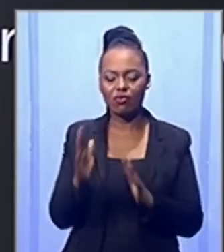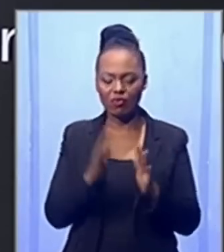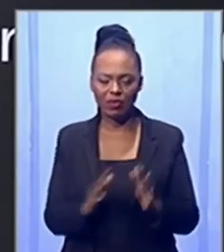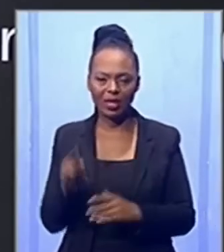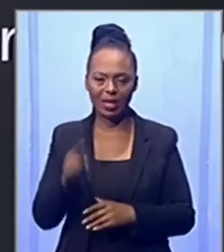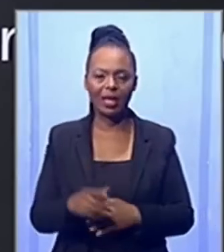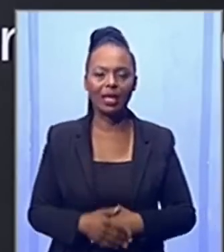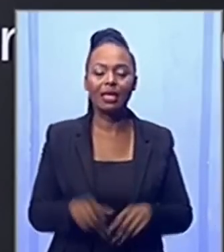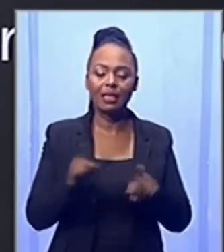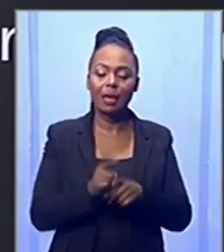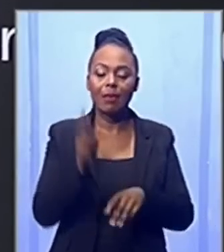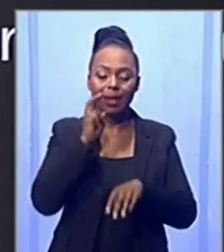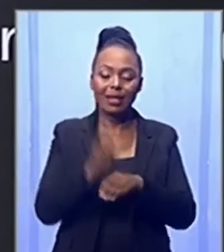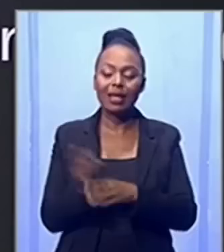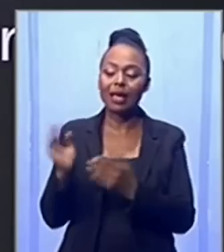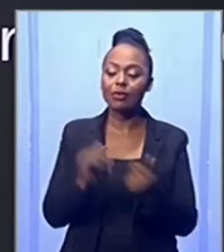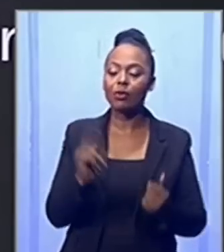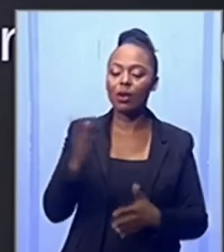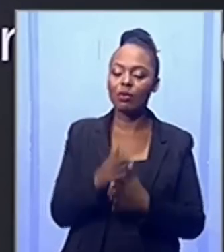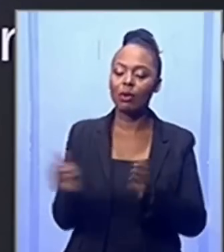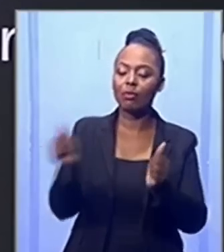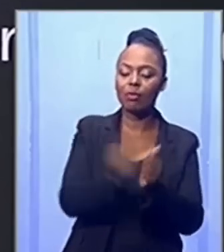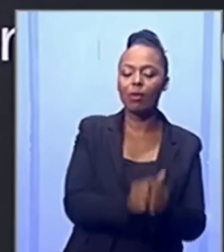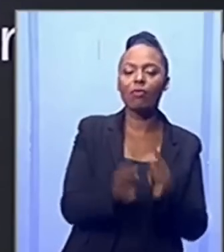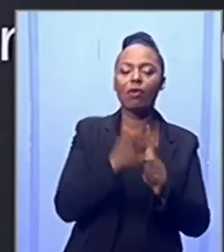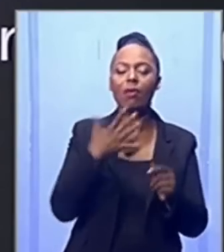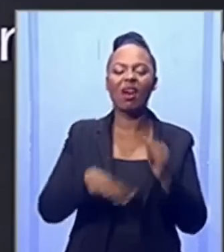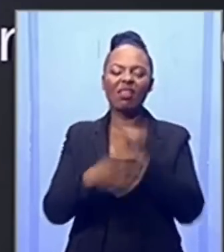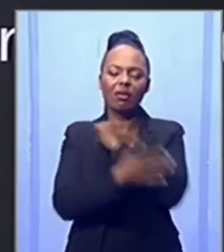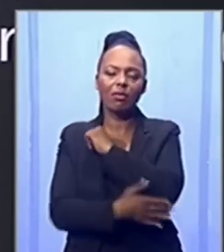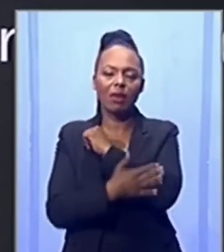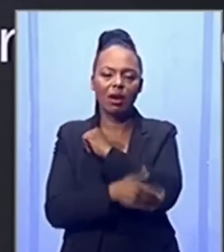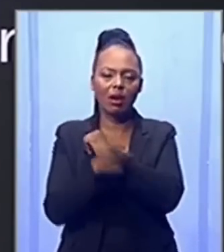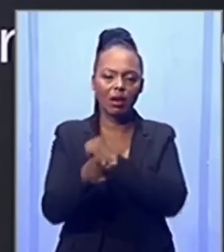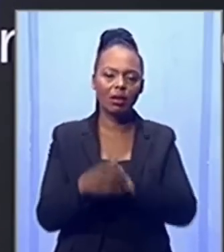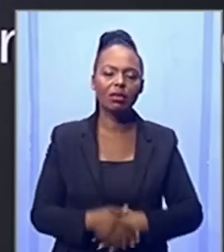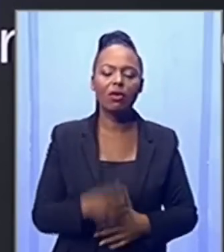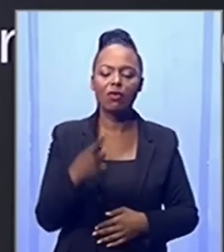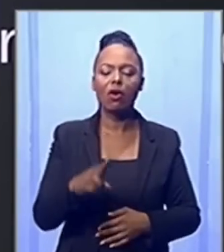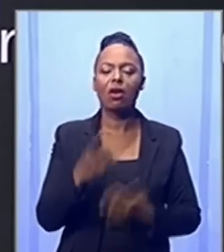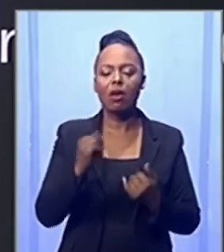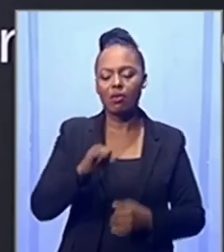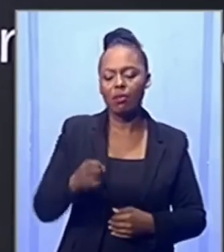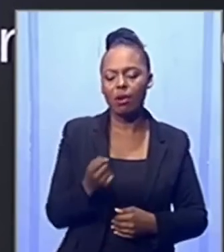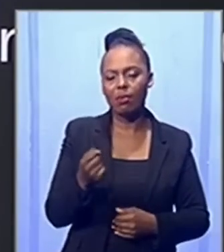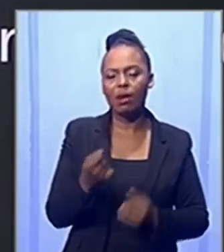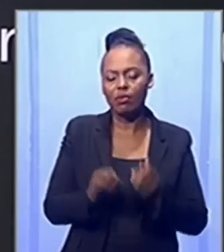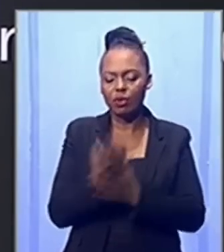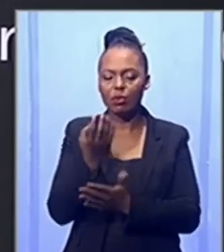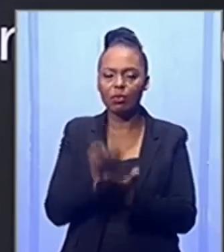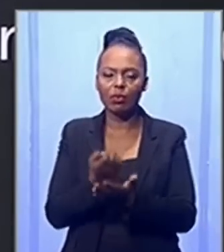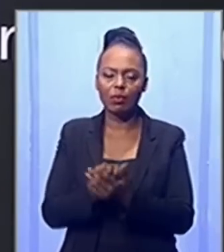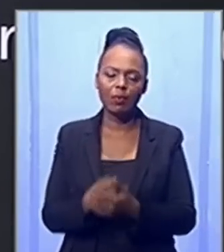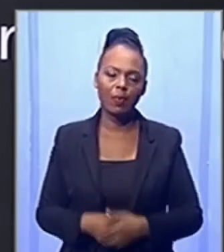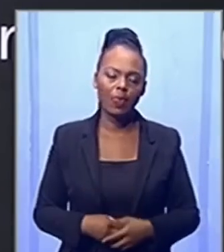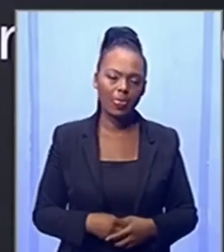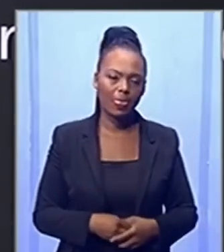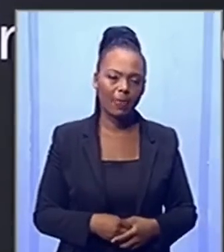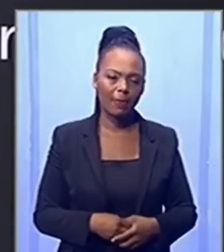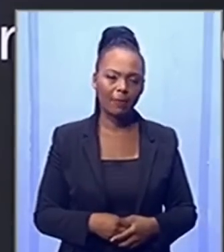gona go šoma mmogo go beeletša gona ka mekgweng eo ya go dira mekgwa ya